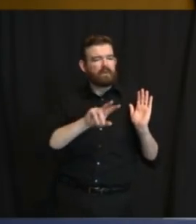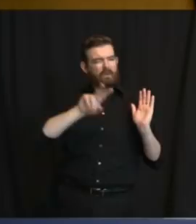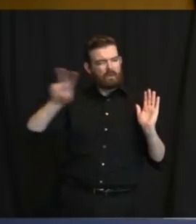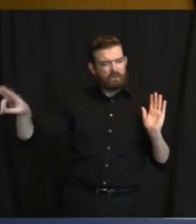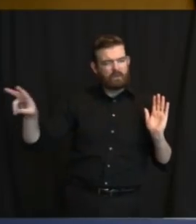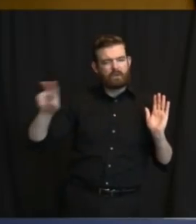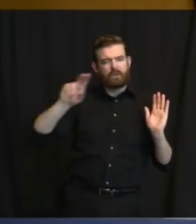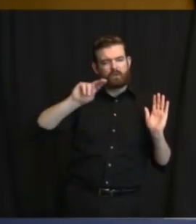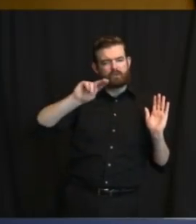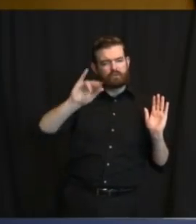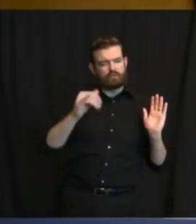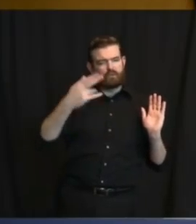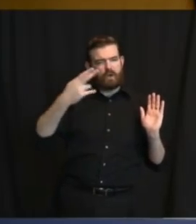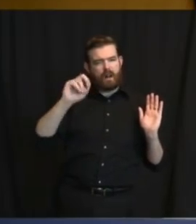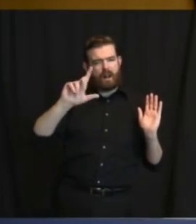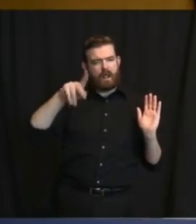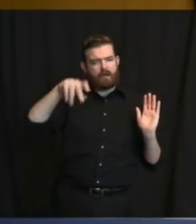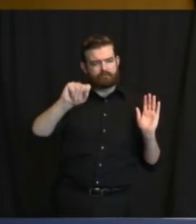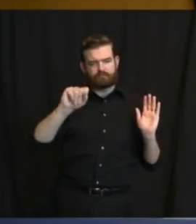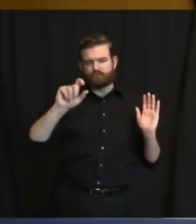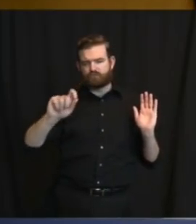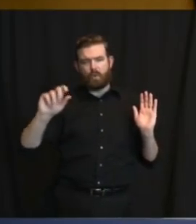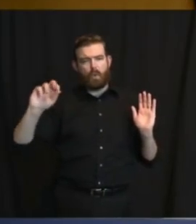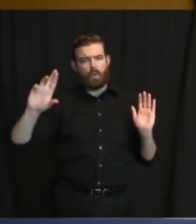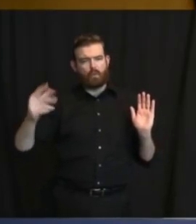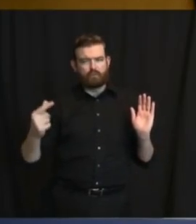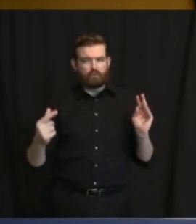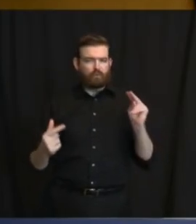njhelps.org to learn more and apply.